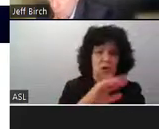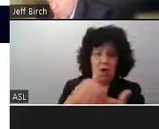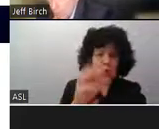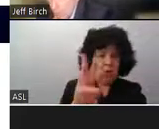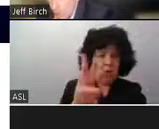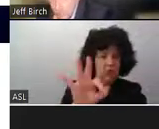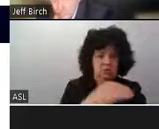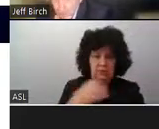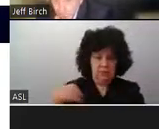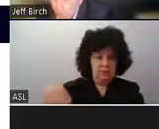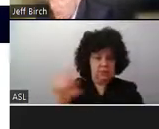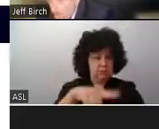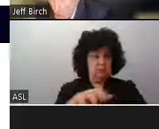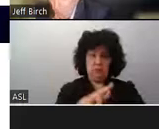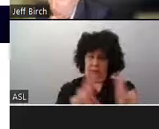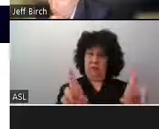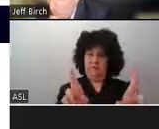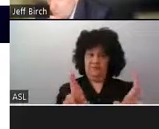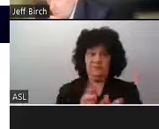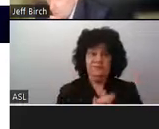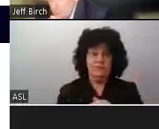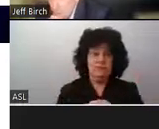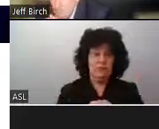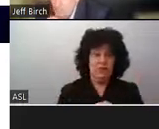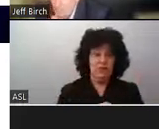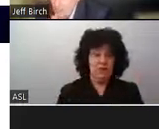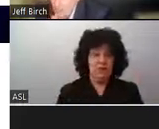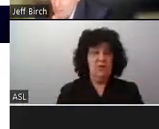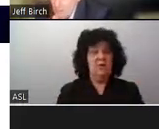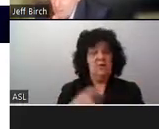for Cornerstone on Demand. There were a few bumps along the way.